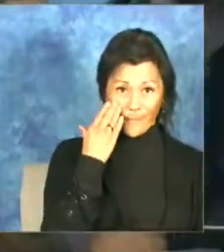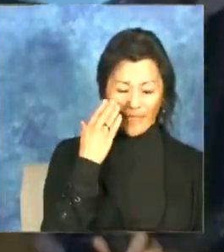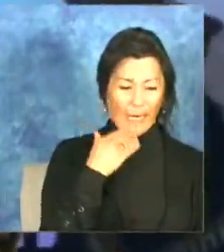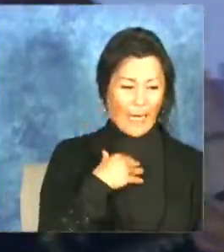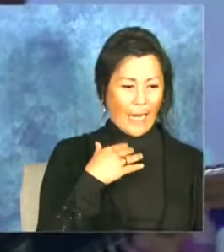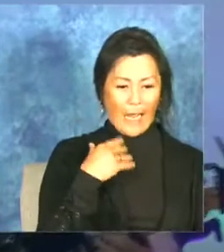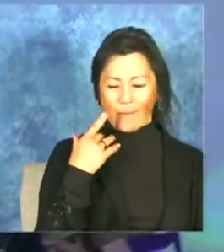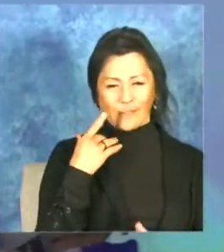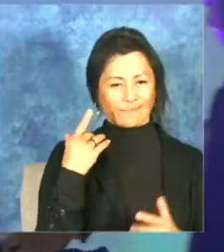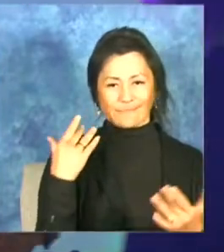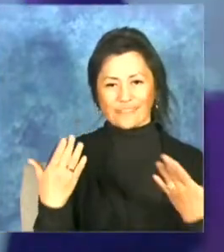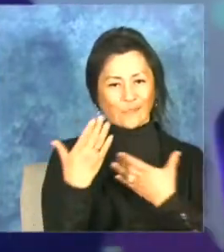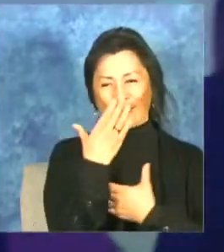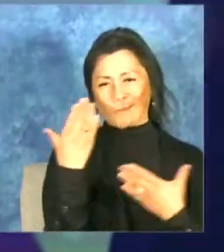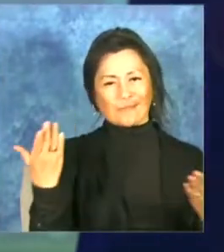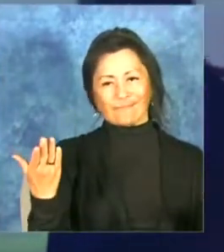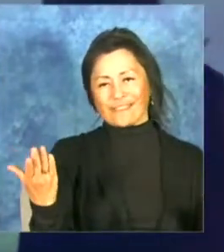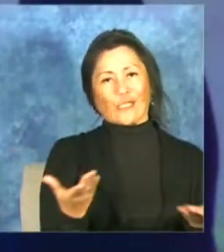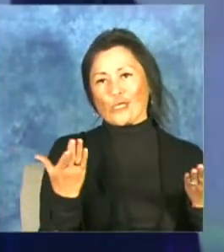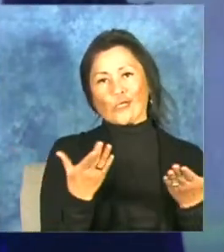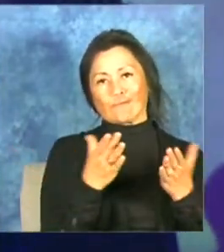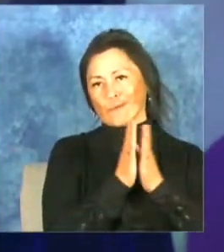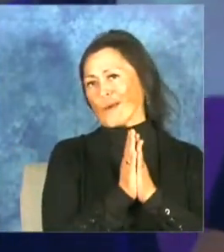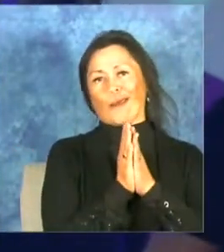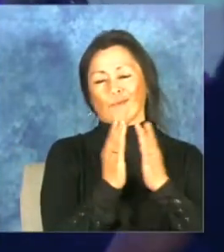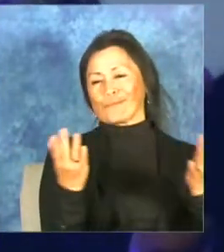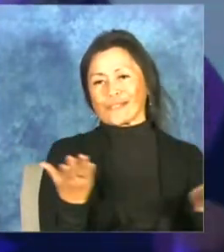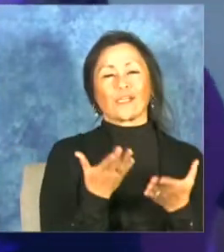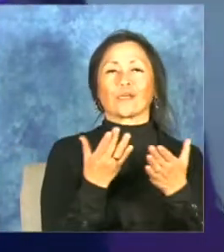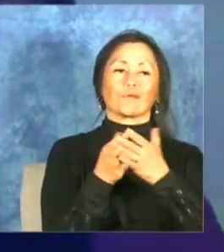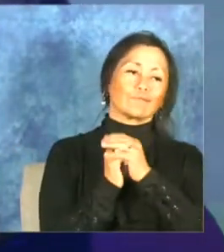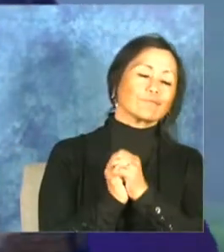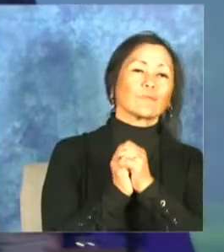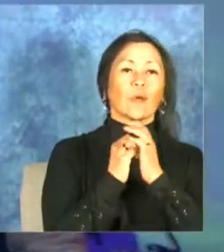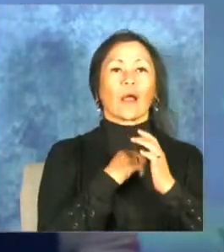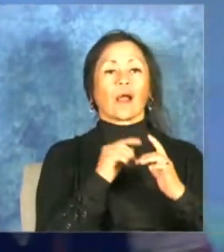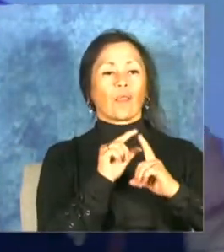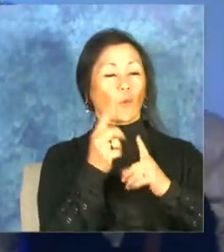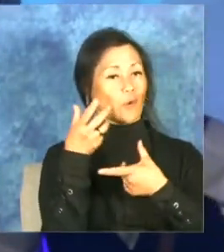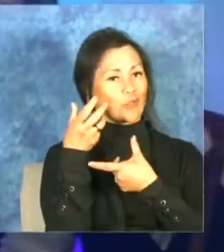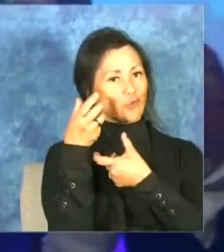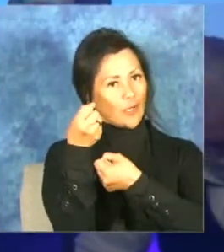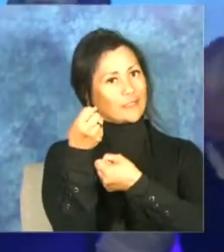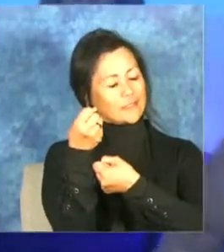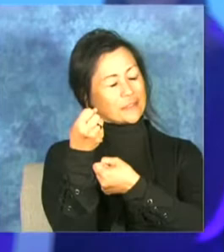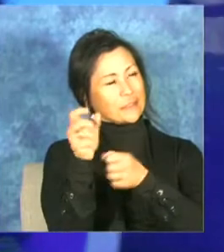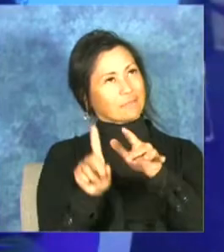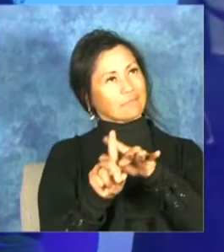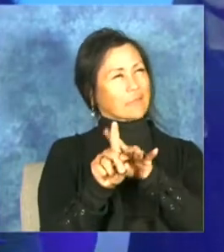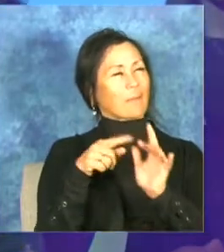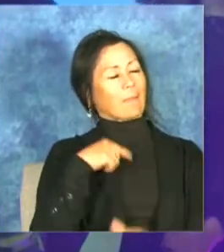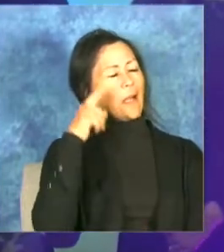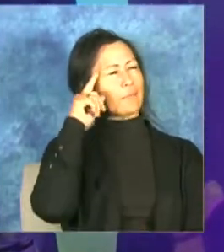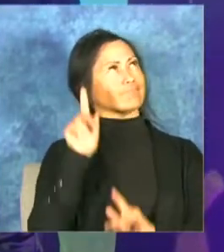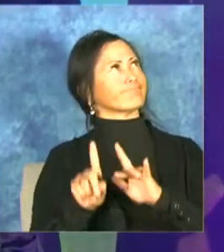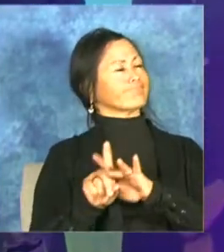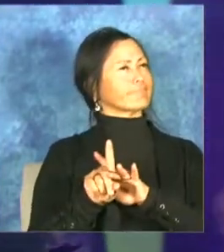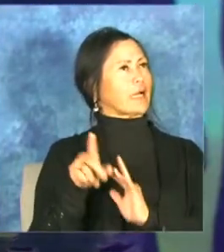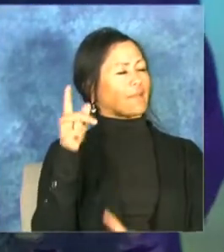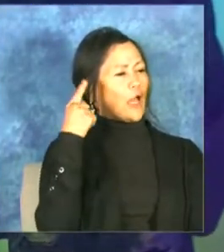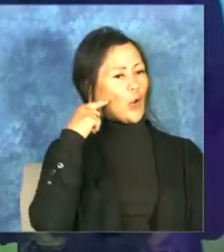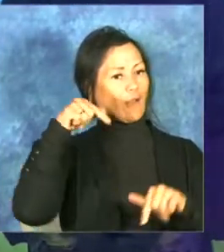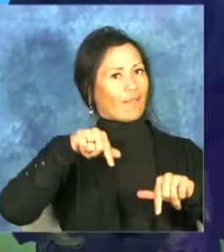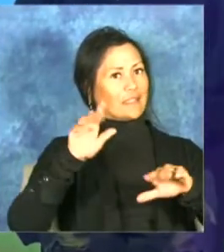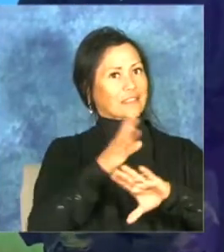Coming out this morning in worship and prayer and all things, the word trust was popped up in my mind, and then I heard this